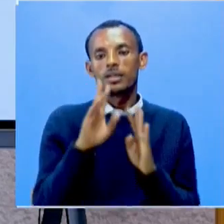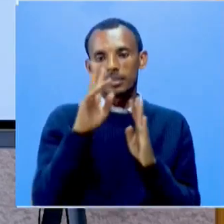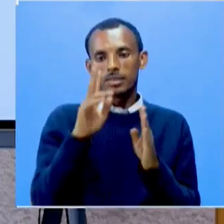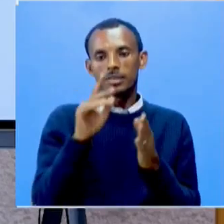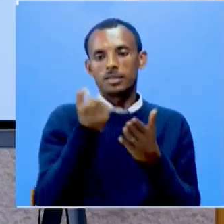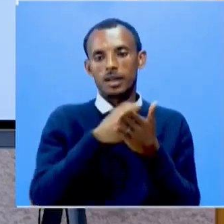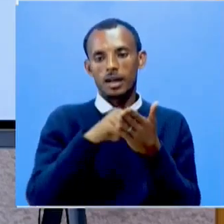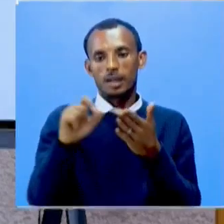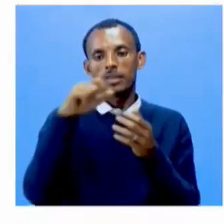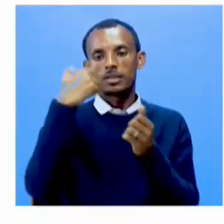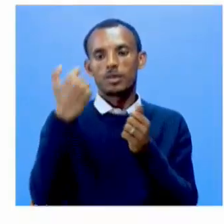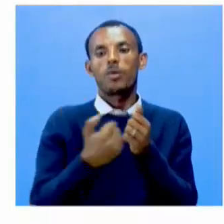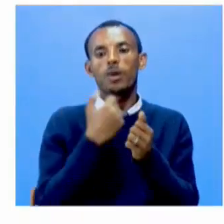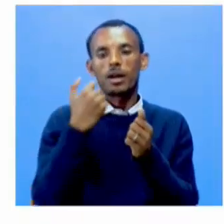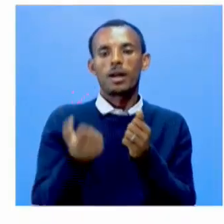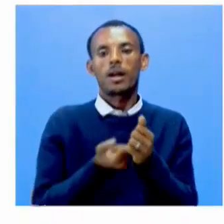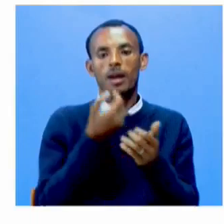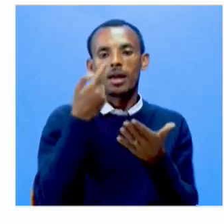Here,